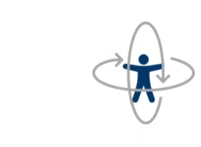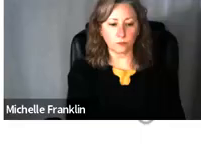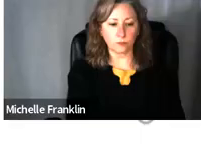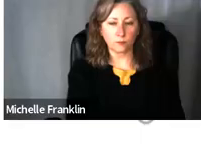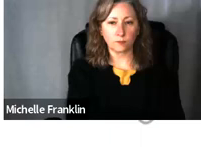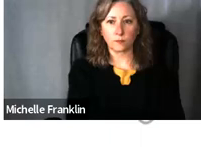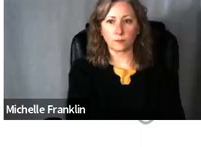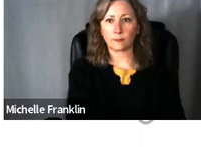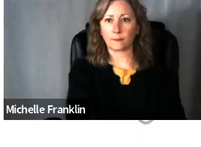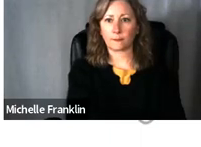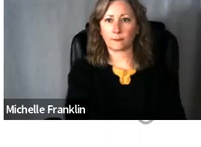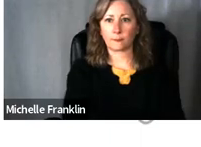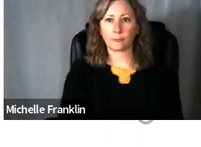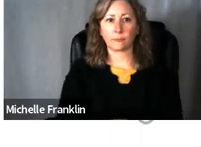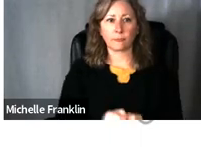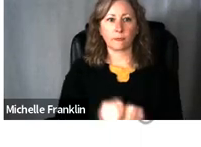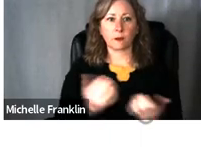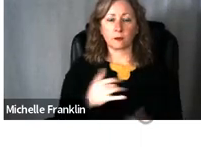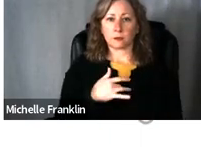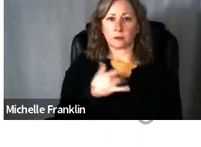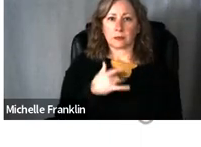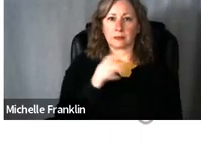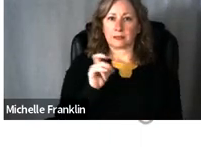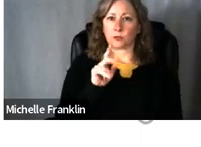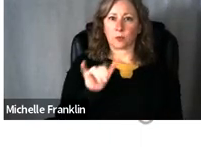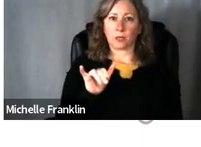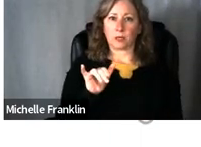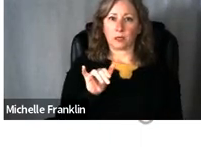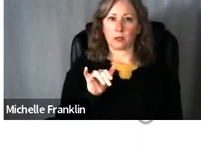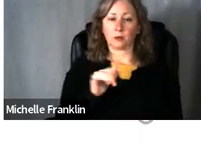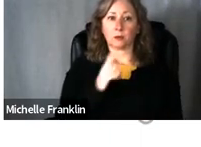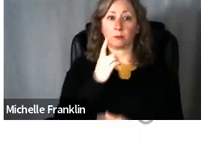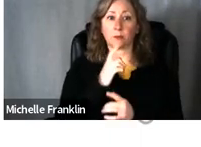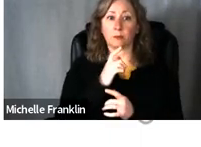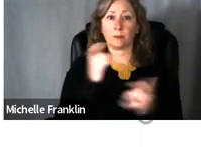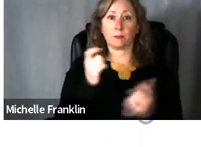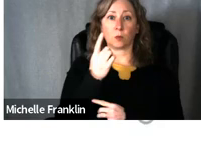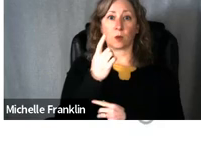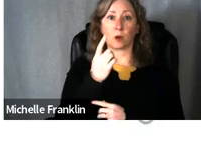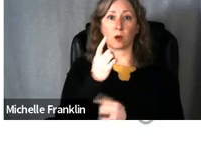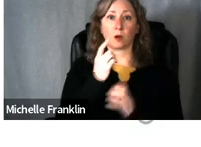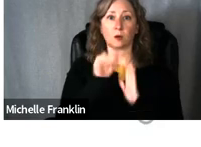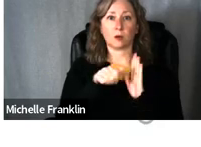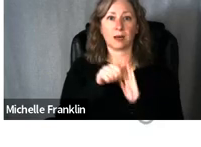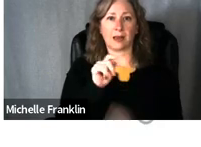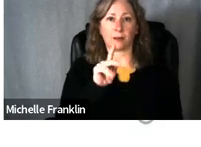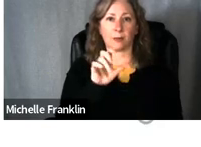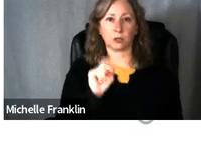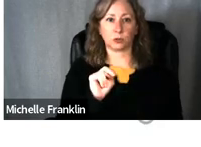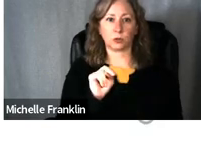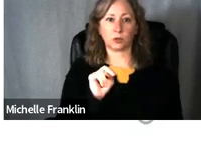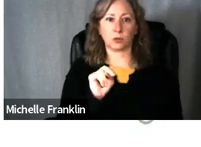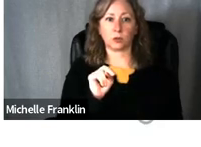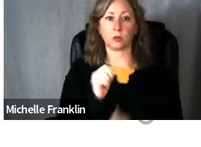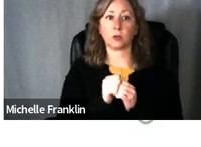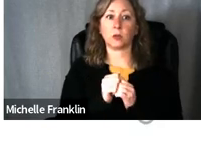Okay. So sensory things. A big one is animation. An option to reduce or turn off